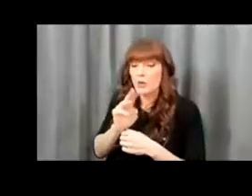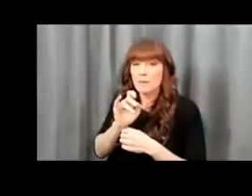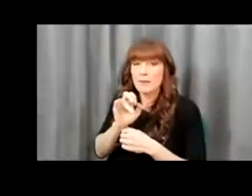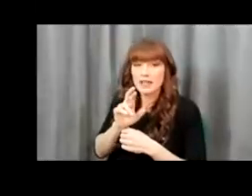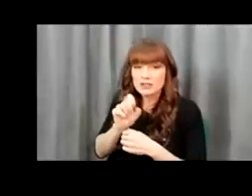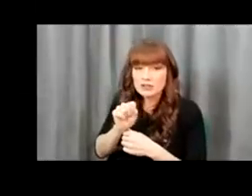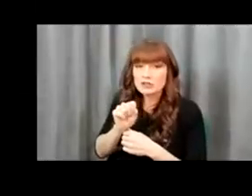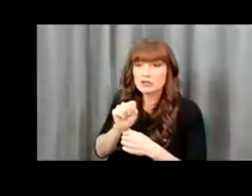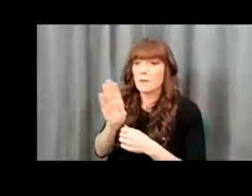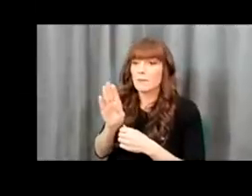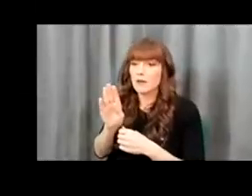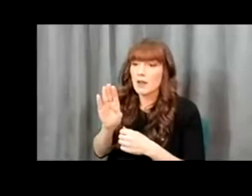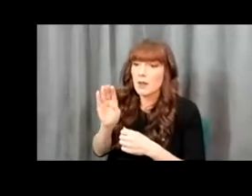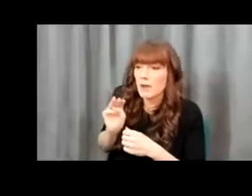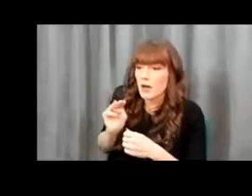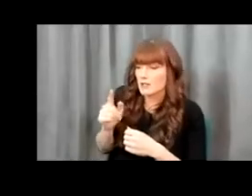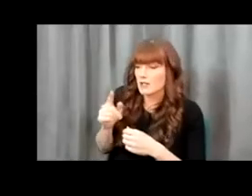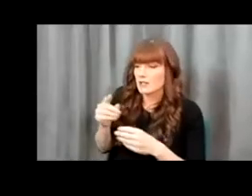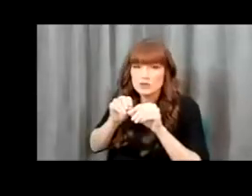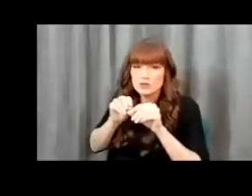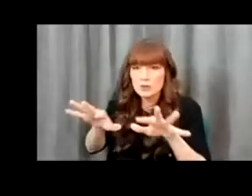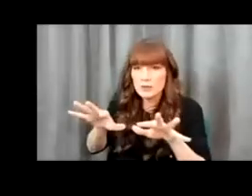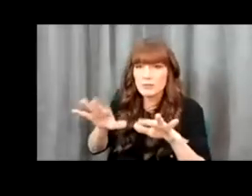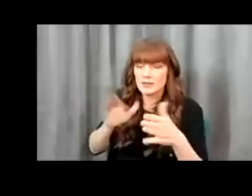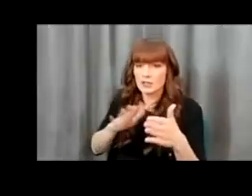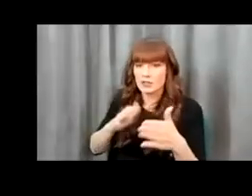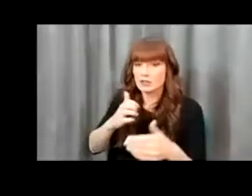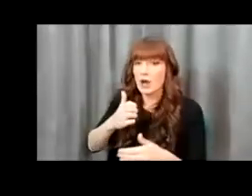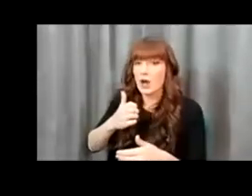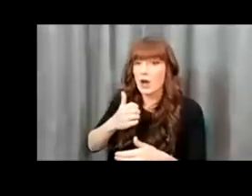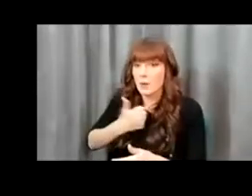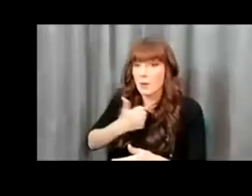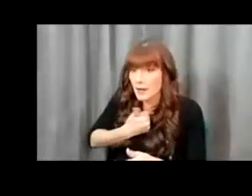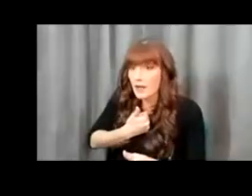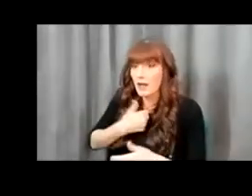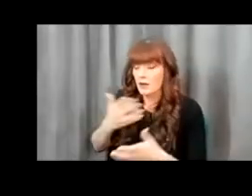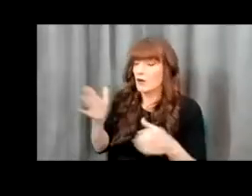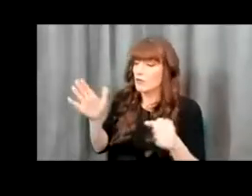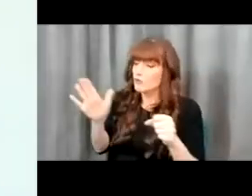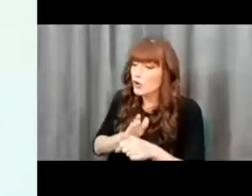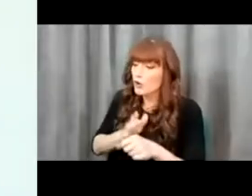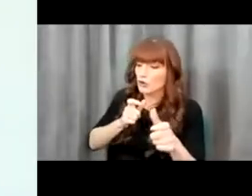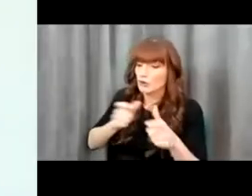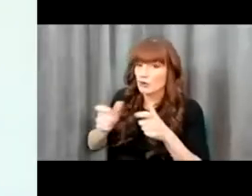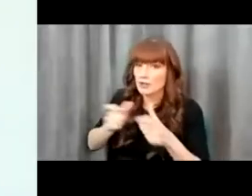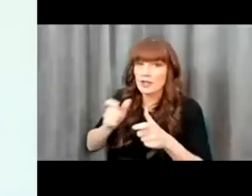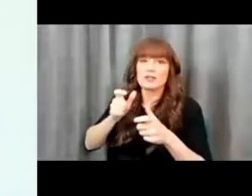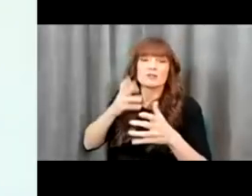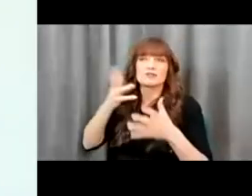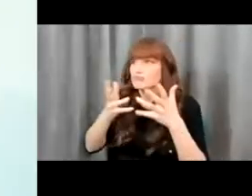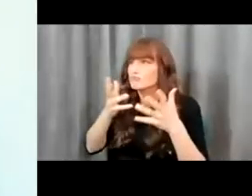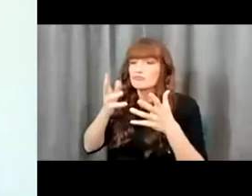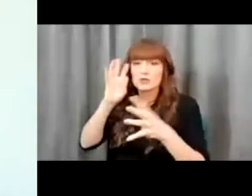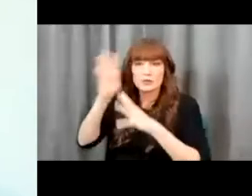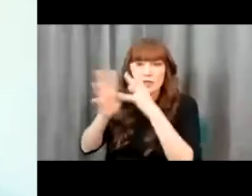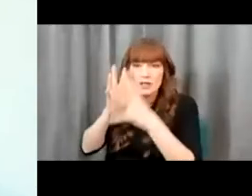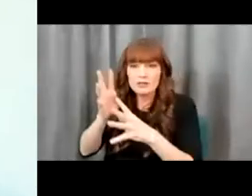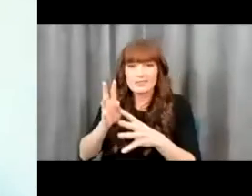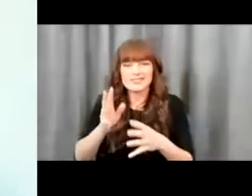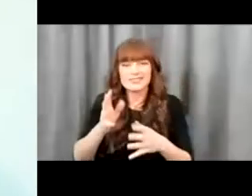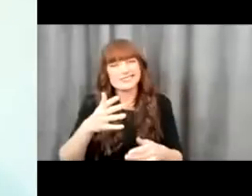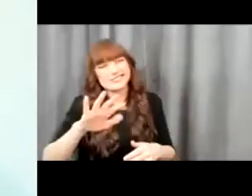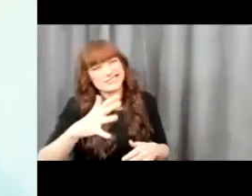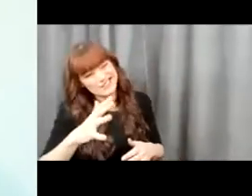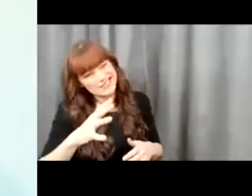can distribute, but all of my songs are still mine. I want full creative control. I can probably swing that with your